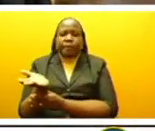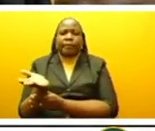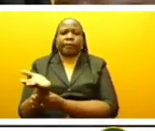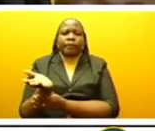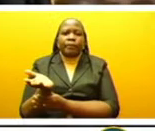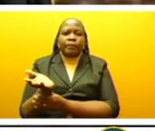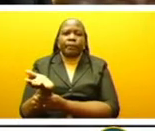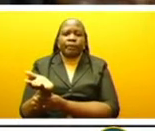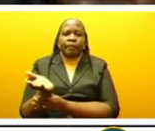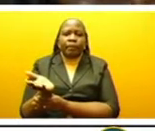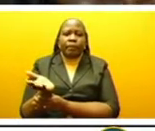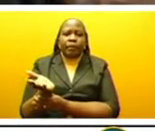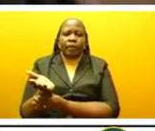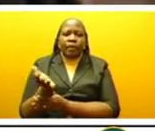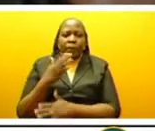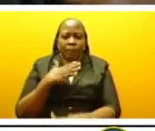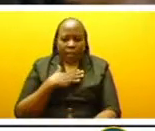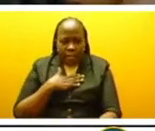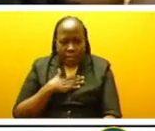My lady, my lords,